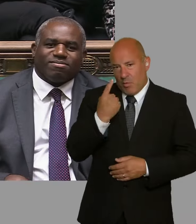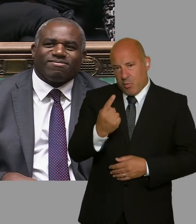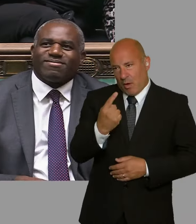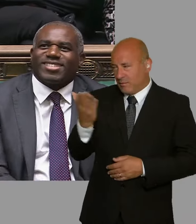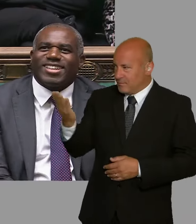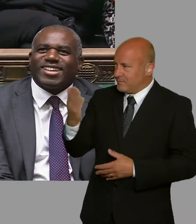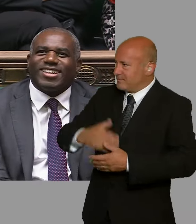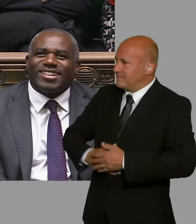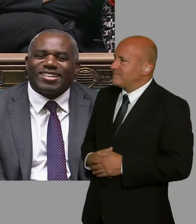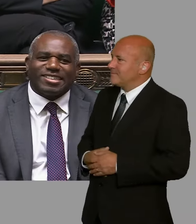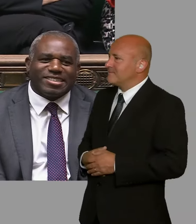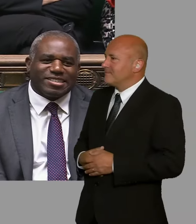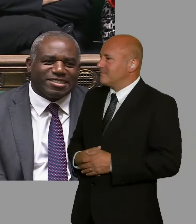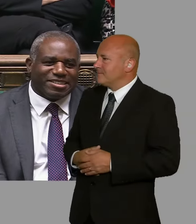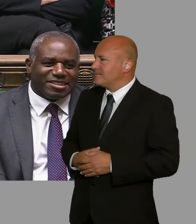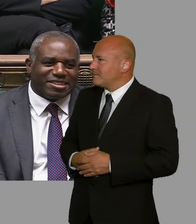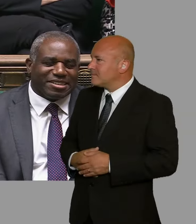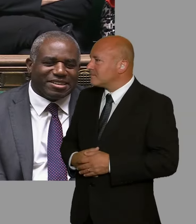Midlands.